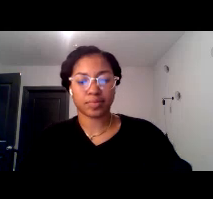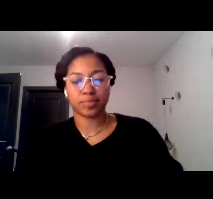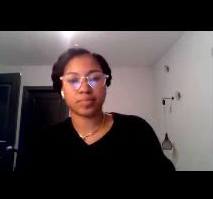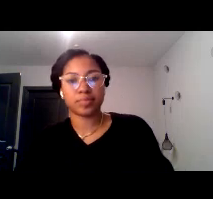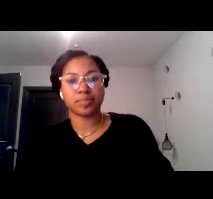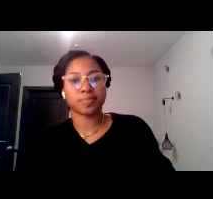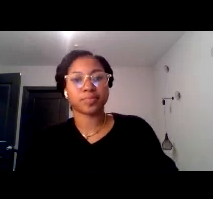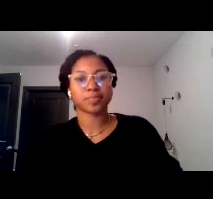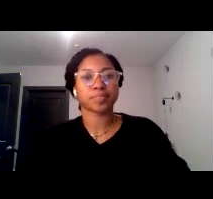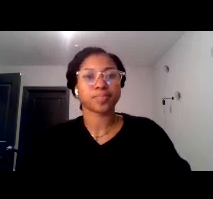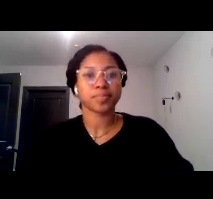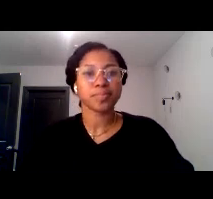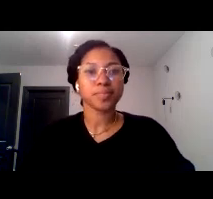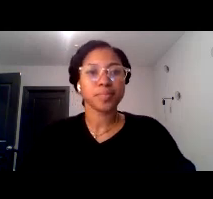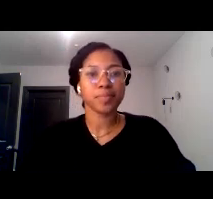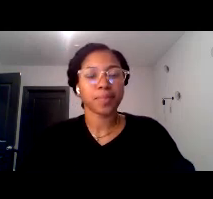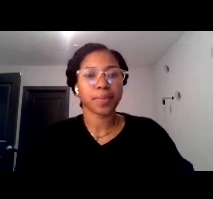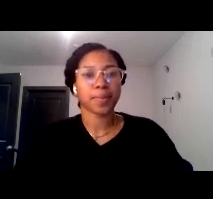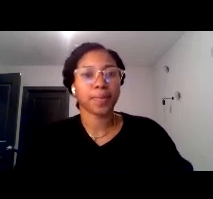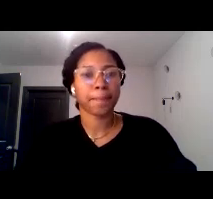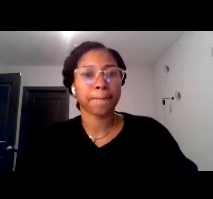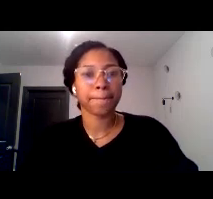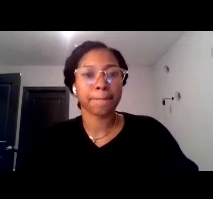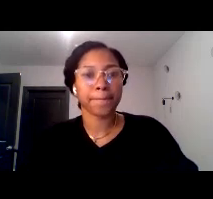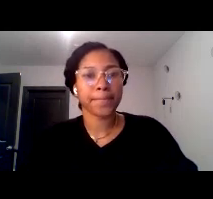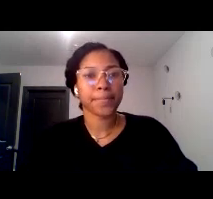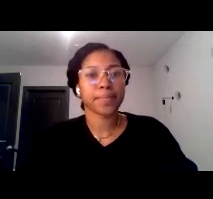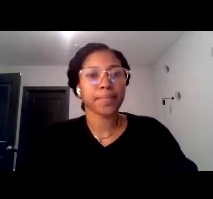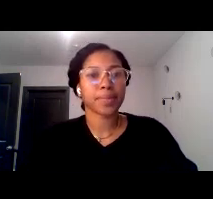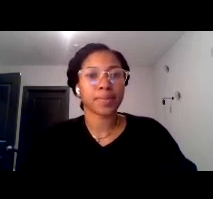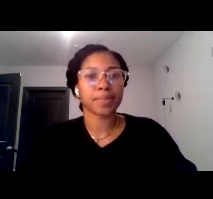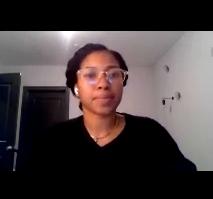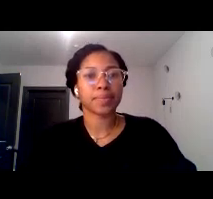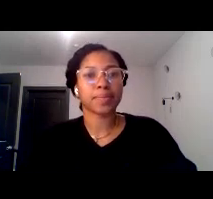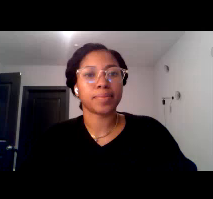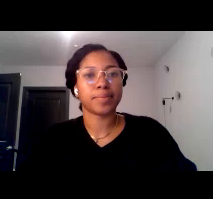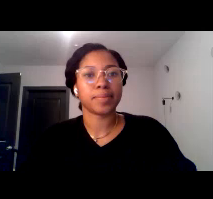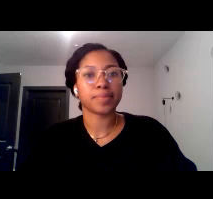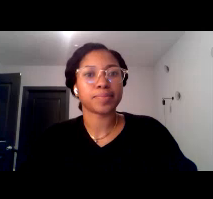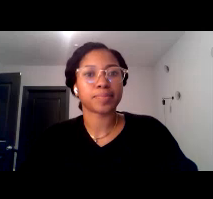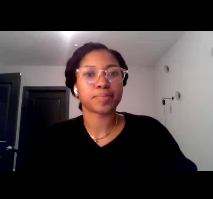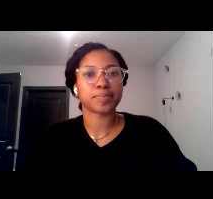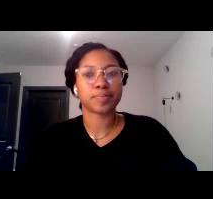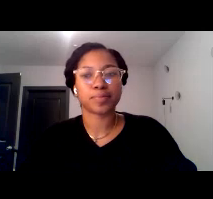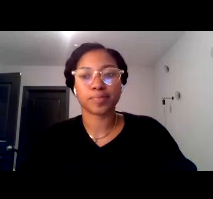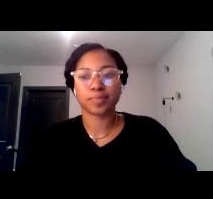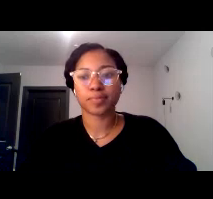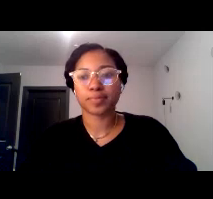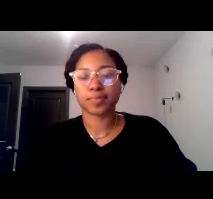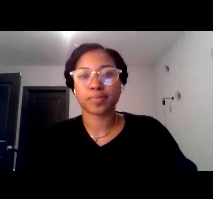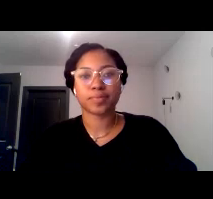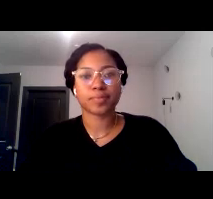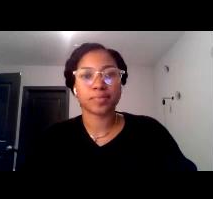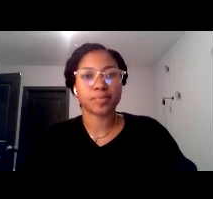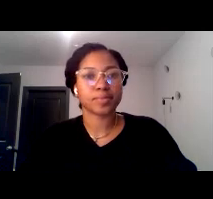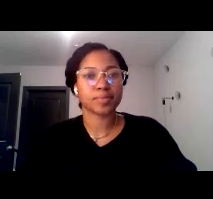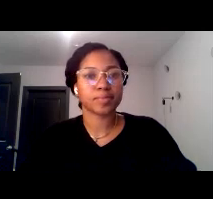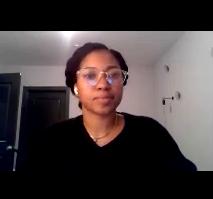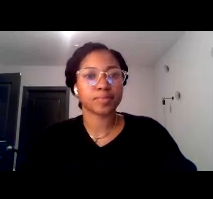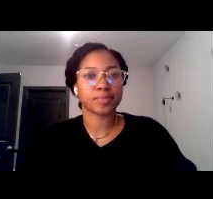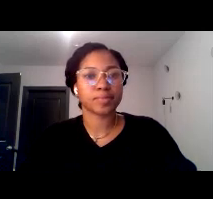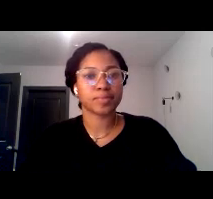should match. It should. If you're going to say, okay, if the enrollment date, for example, in the portal is August 2nd,